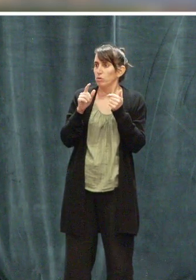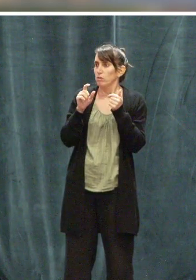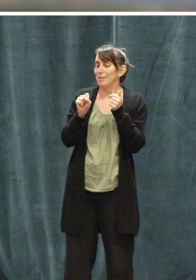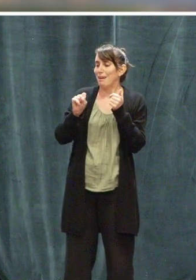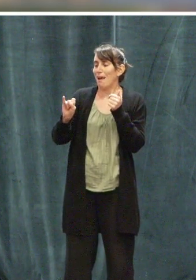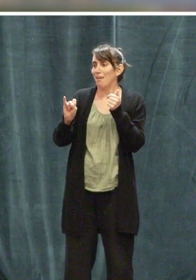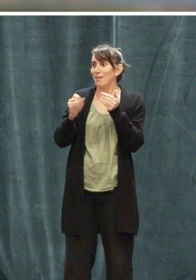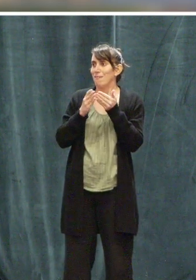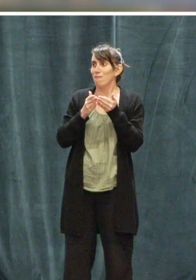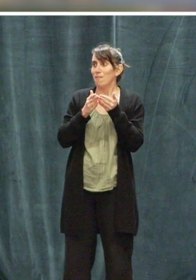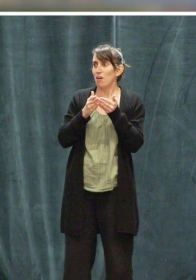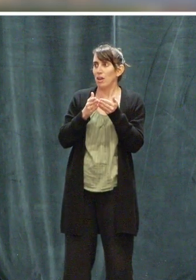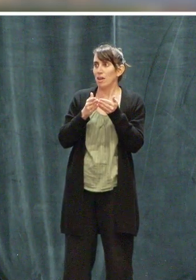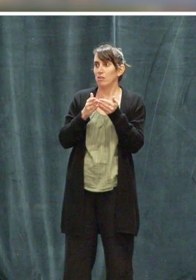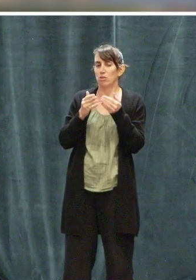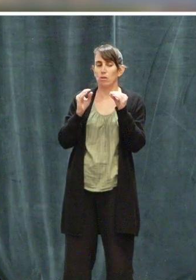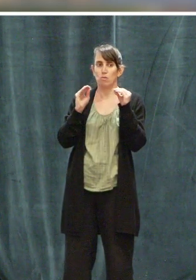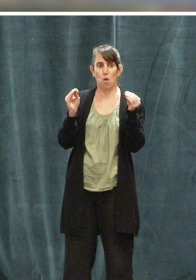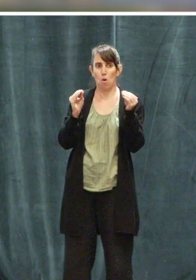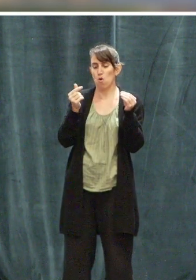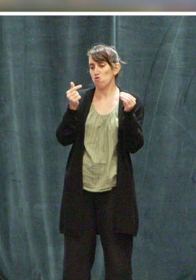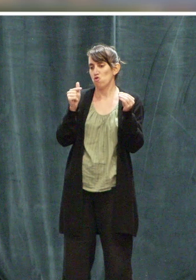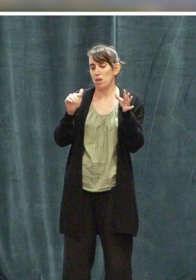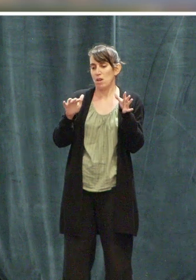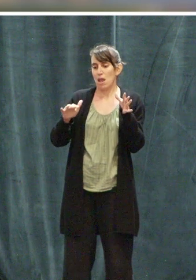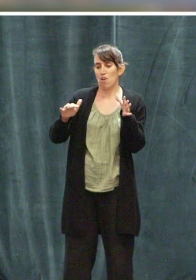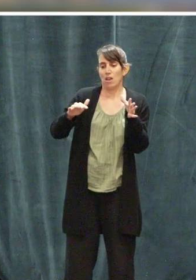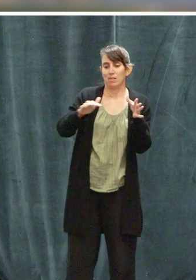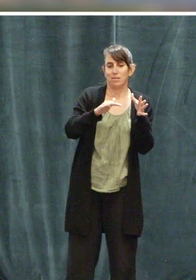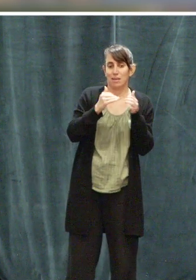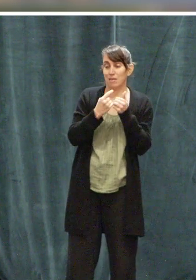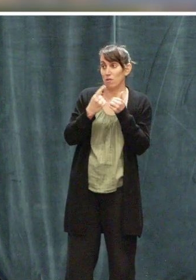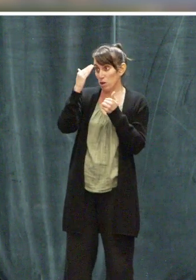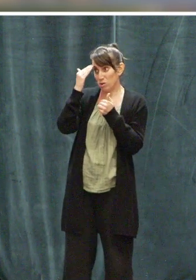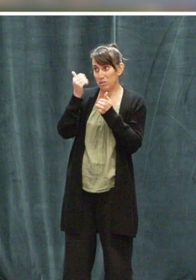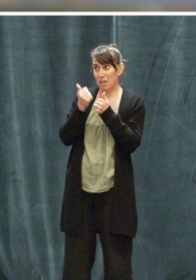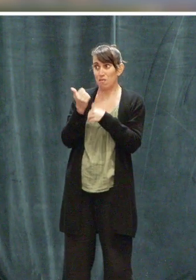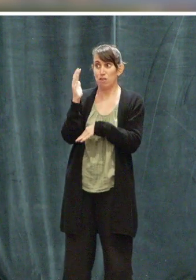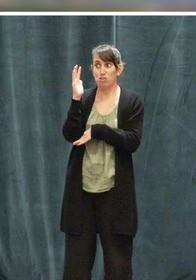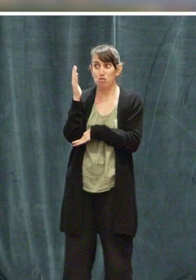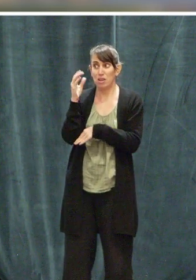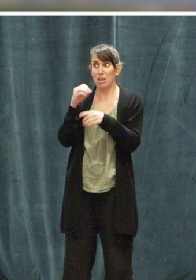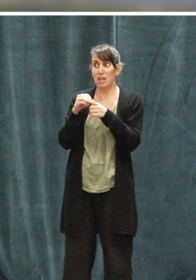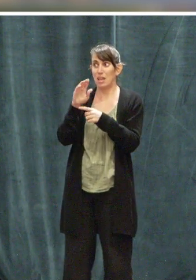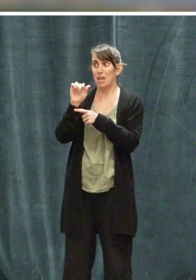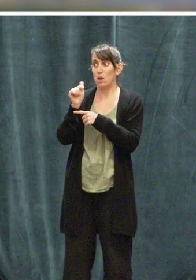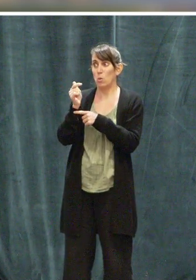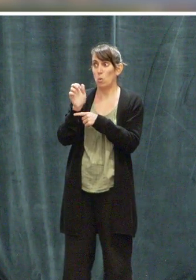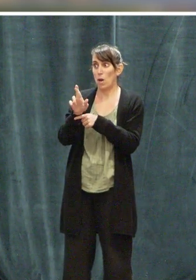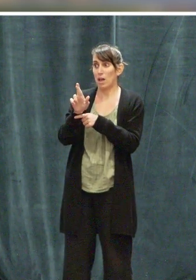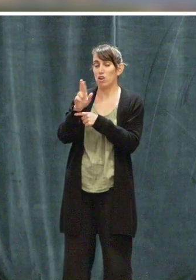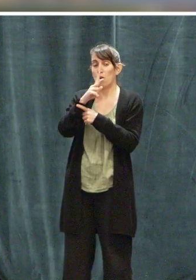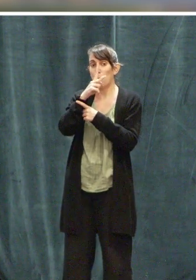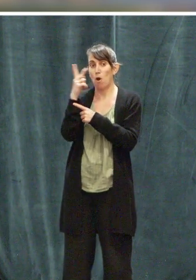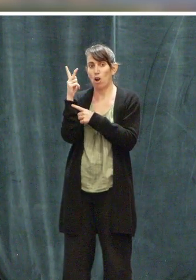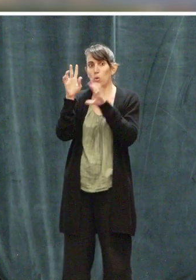we have, for the past year, have no green areas. As everyone knows here, every single tree in Wagner Park was taken down. So